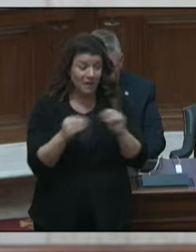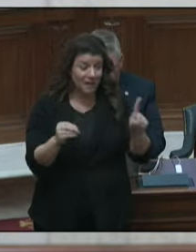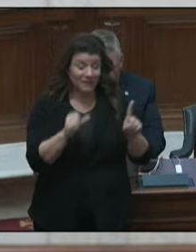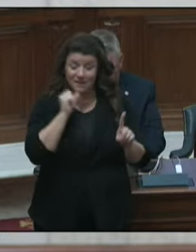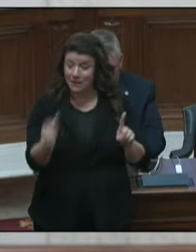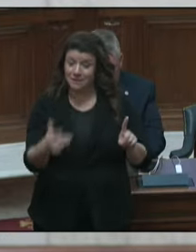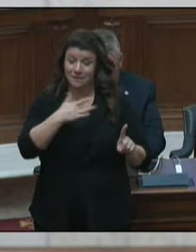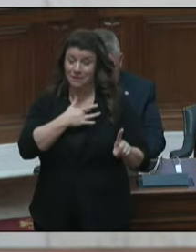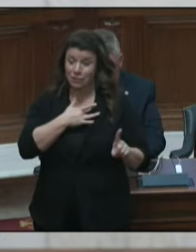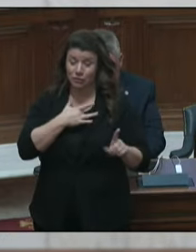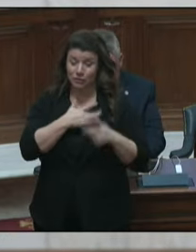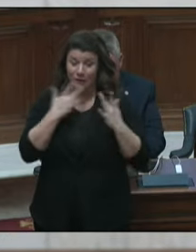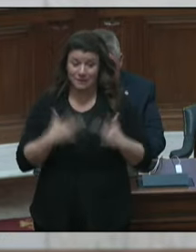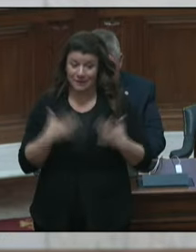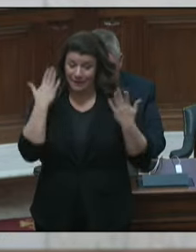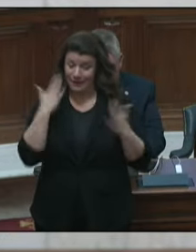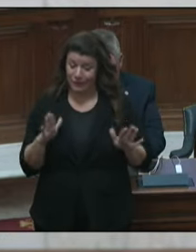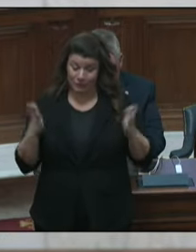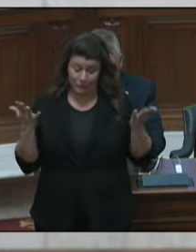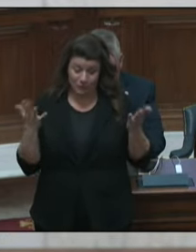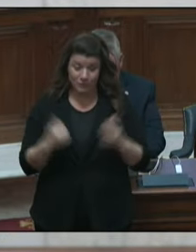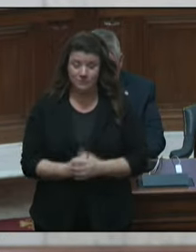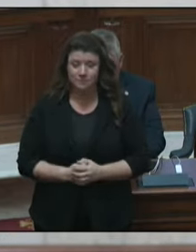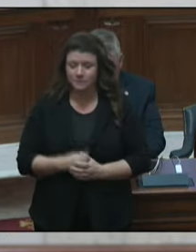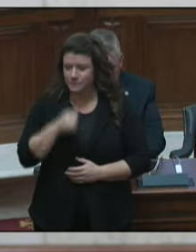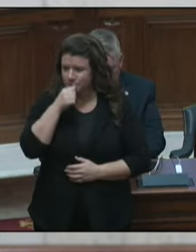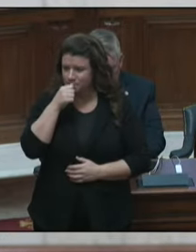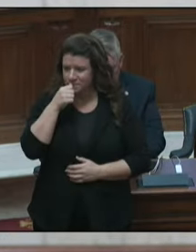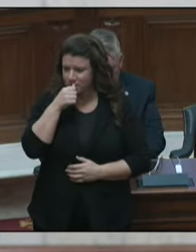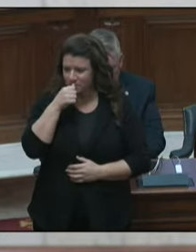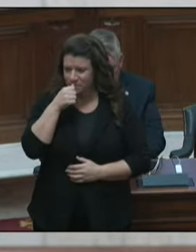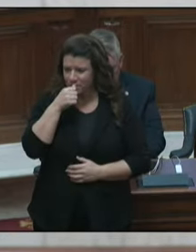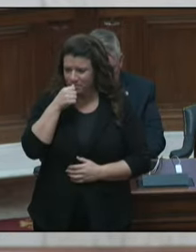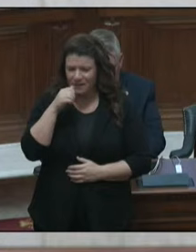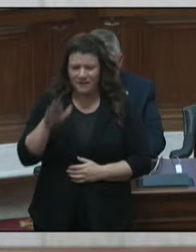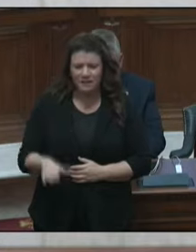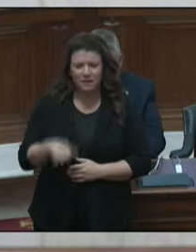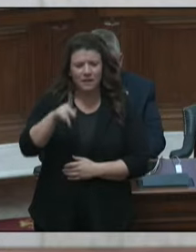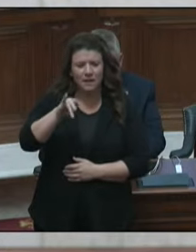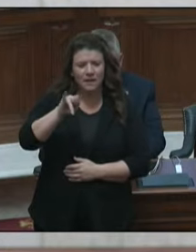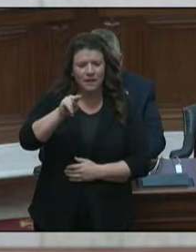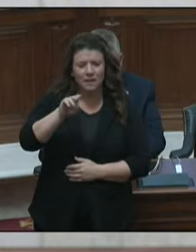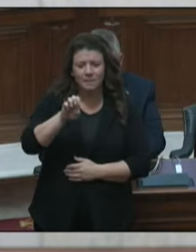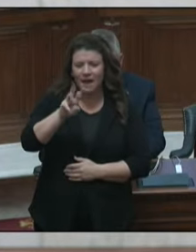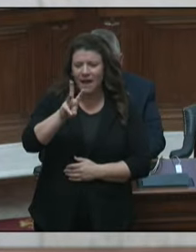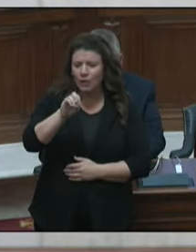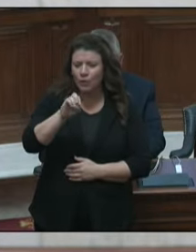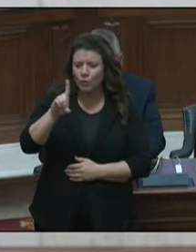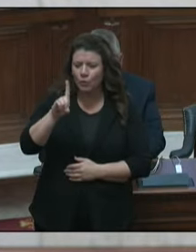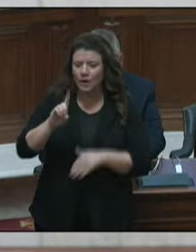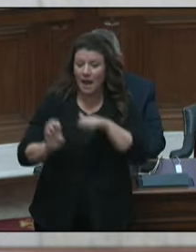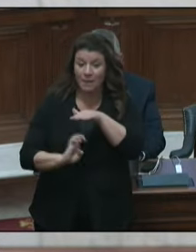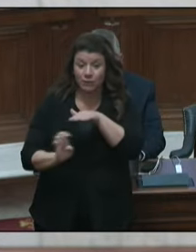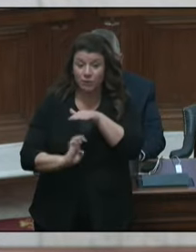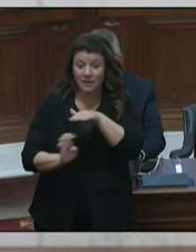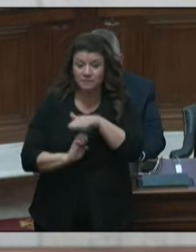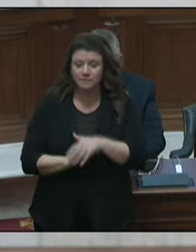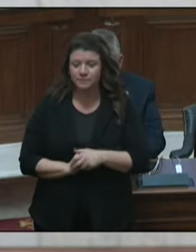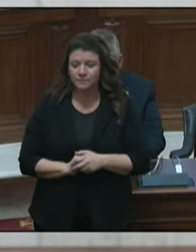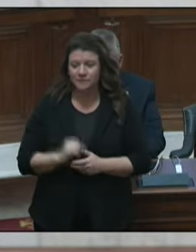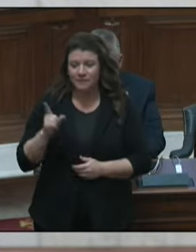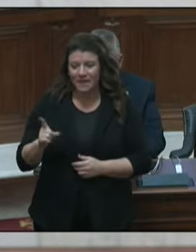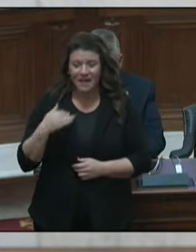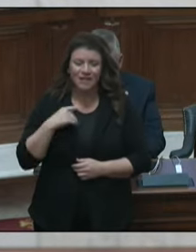know what does. Little kid, I think the kid is at Pineville Elementary. He has